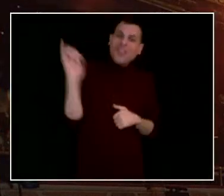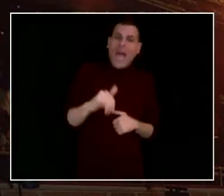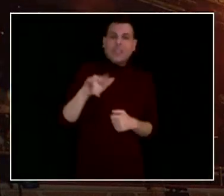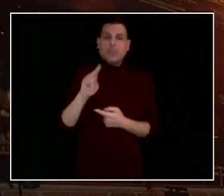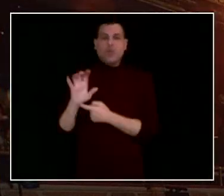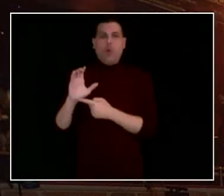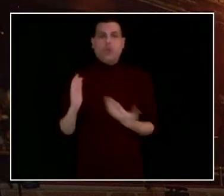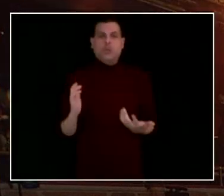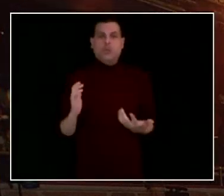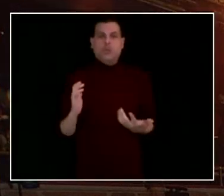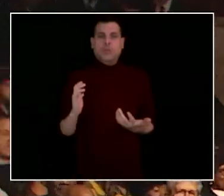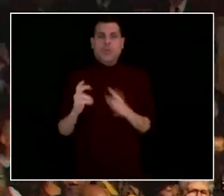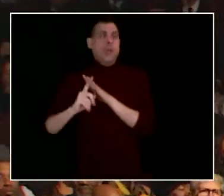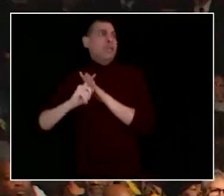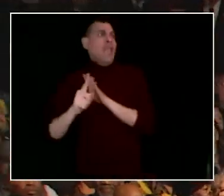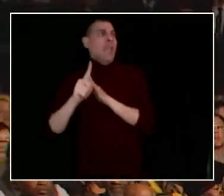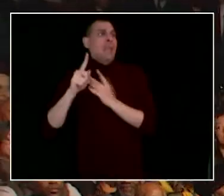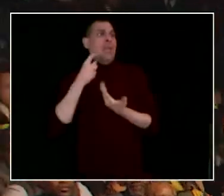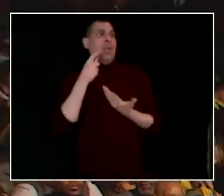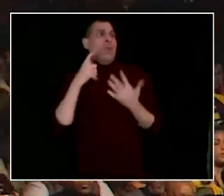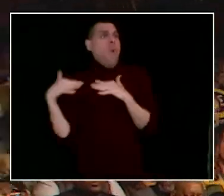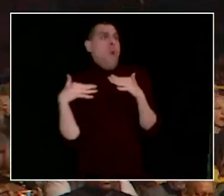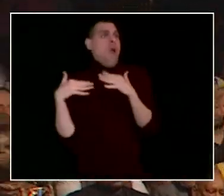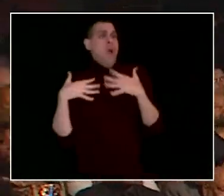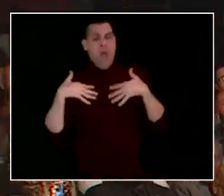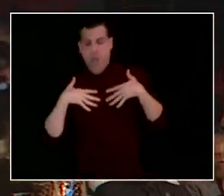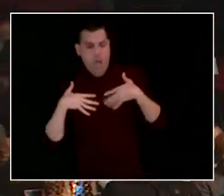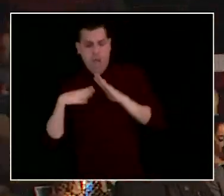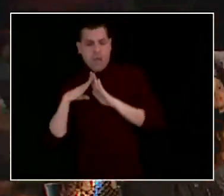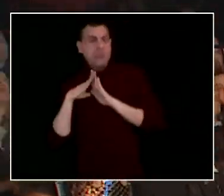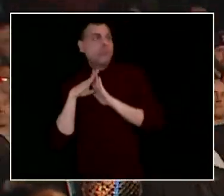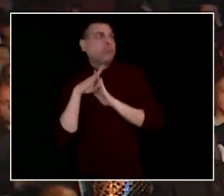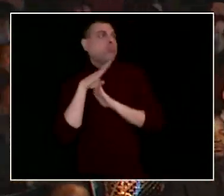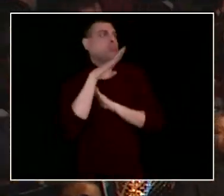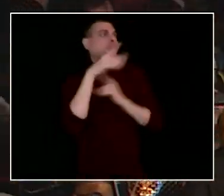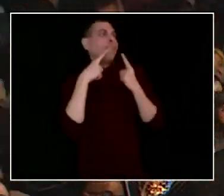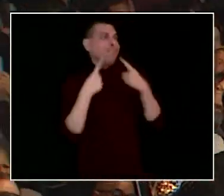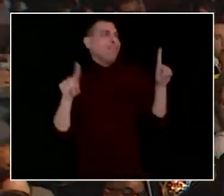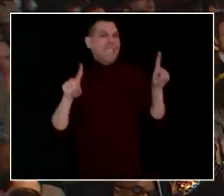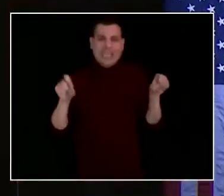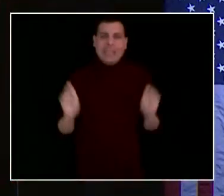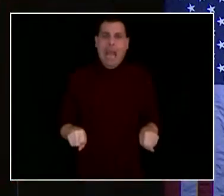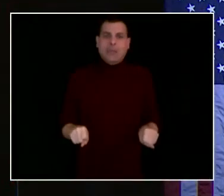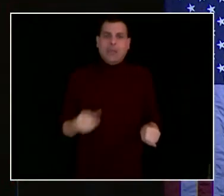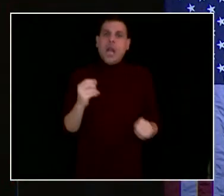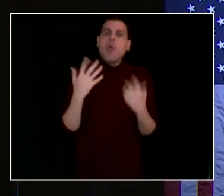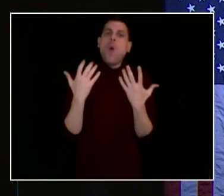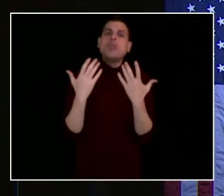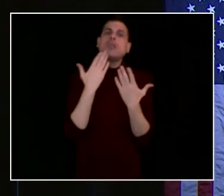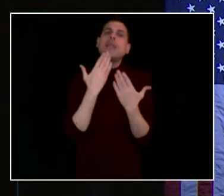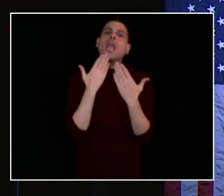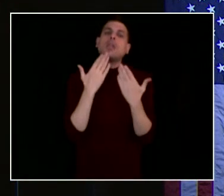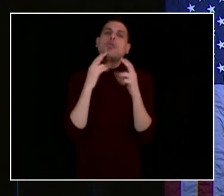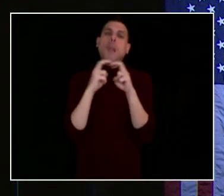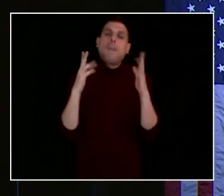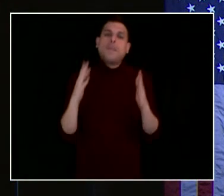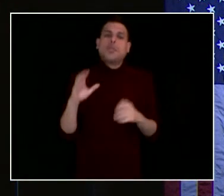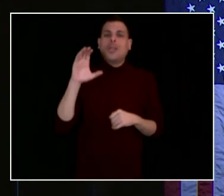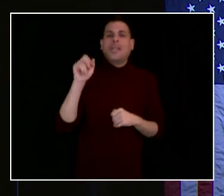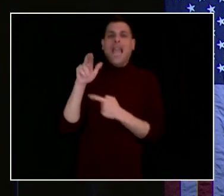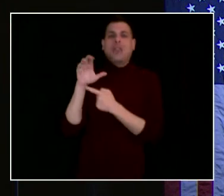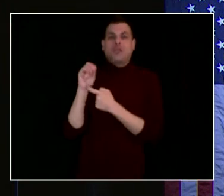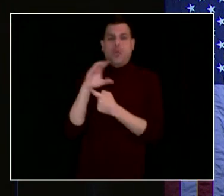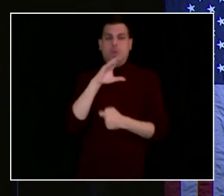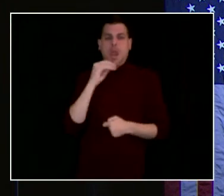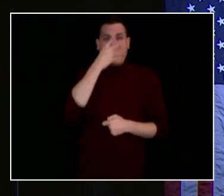Yorkers. That is who we are. And we want to thank Commissioner Castro for Mayor Office of Immigrant Affairs